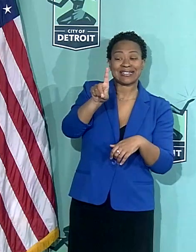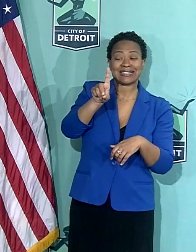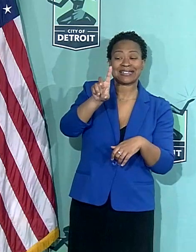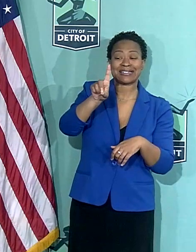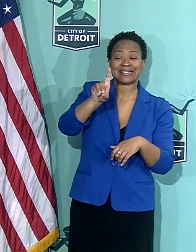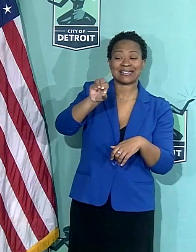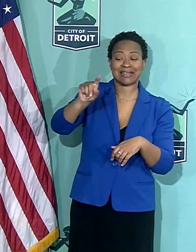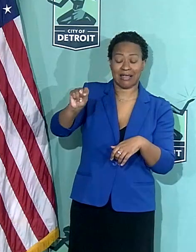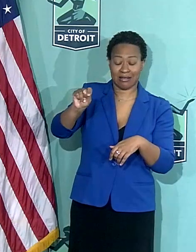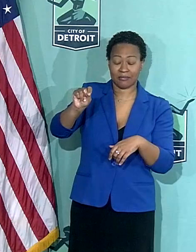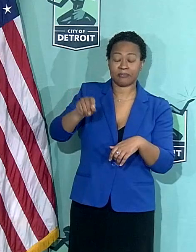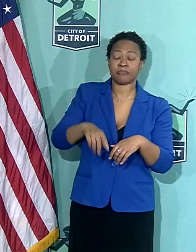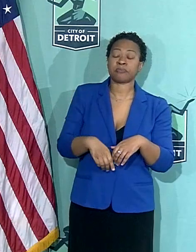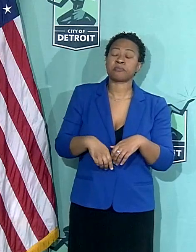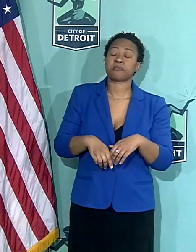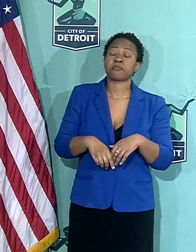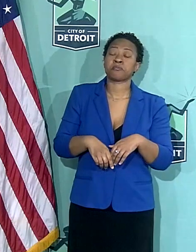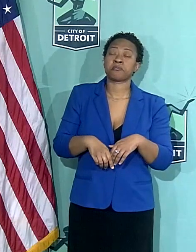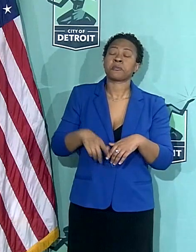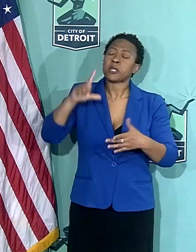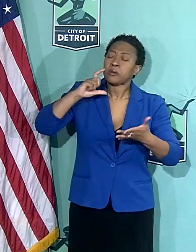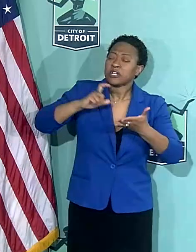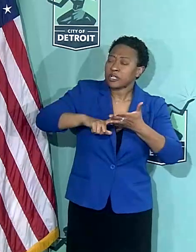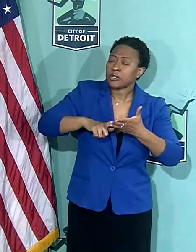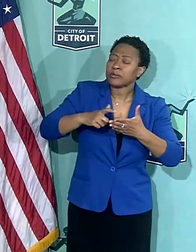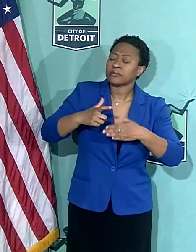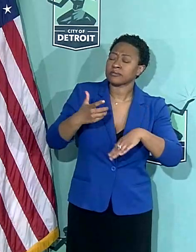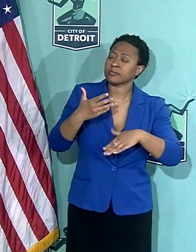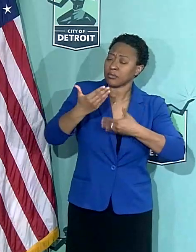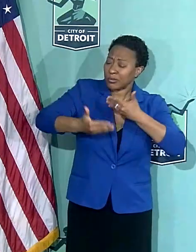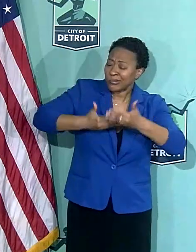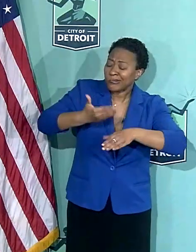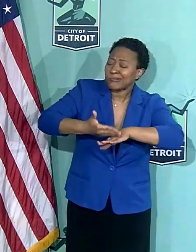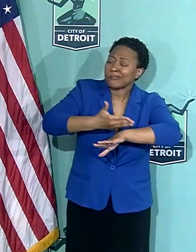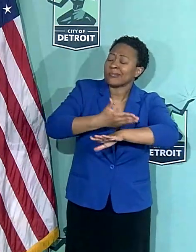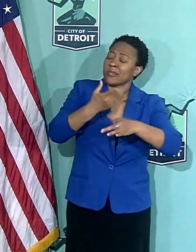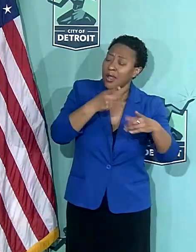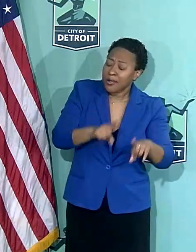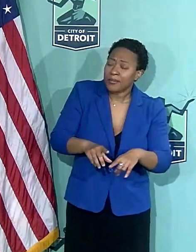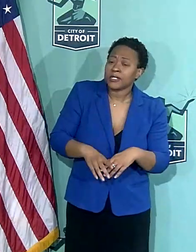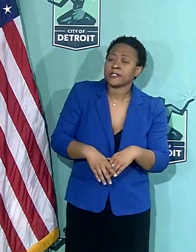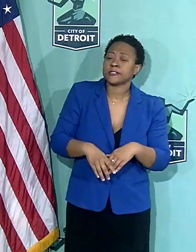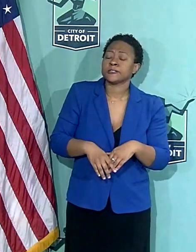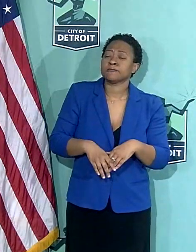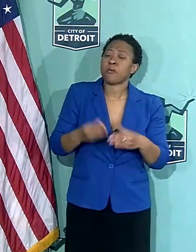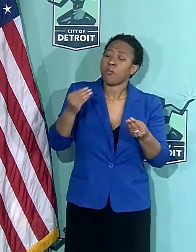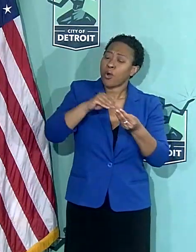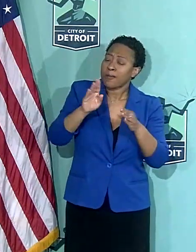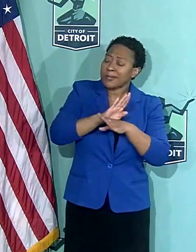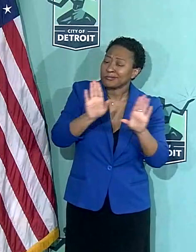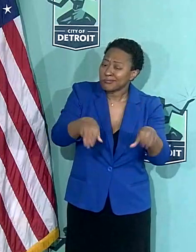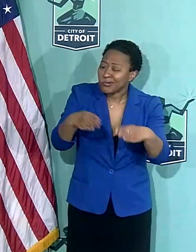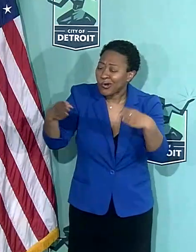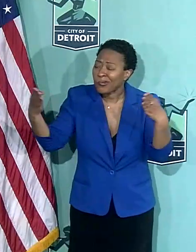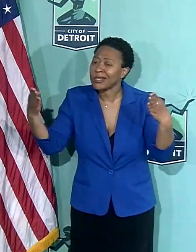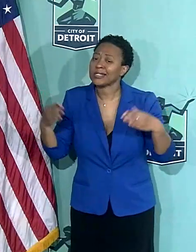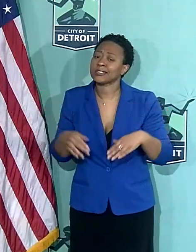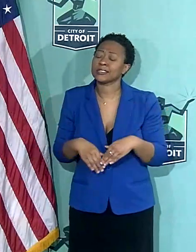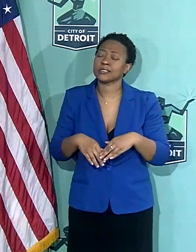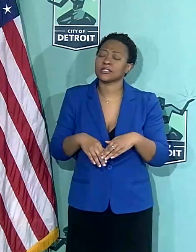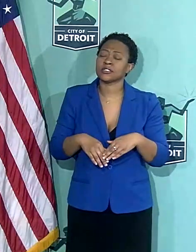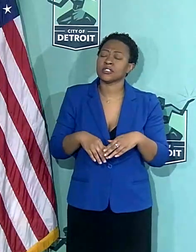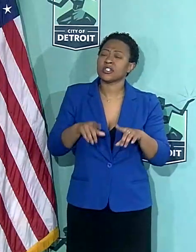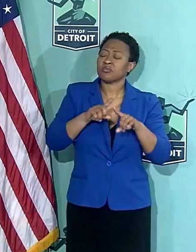continues to happen and different services tend to get activated, more businesses opening up, she wanted to know how long we expect to go with the